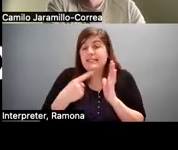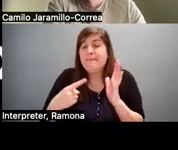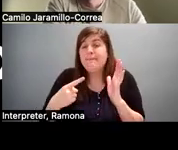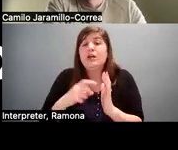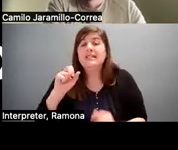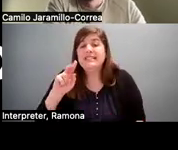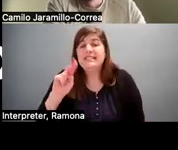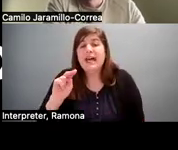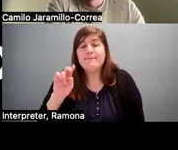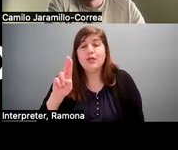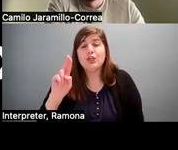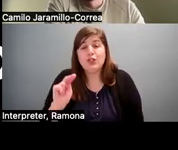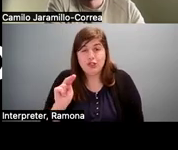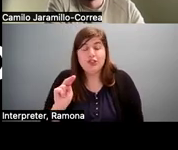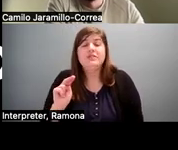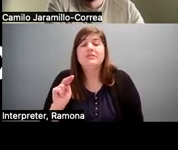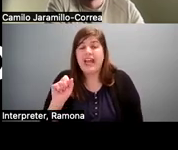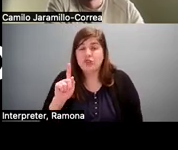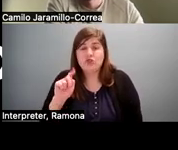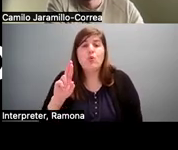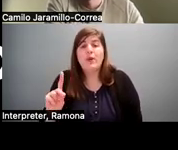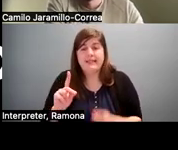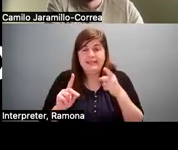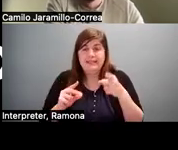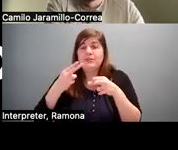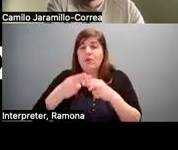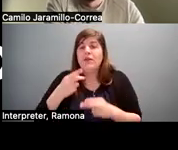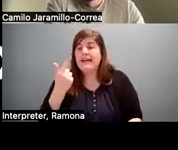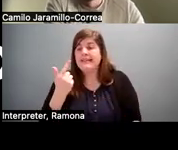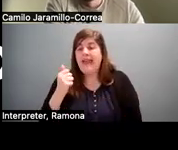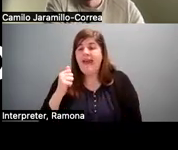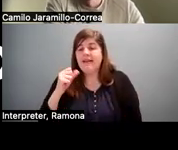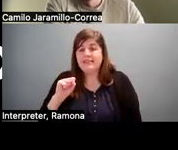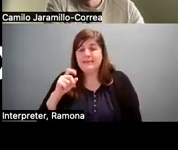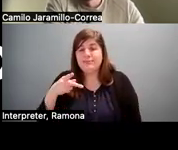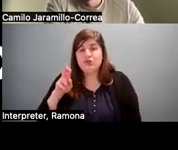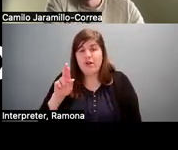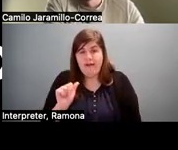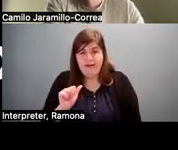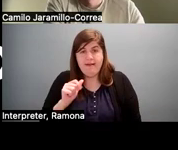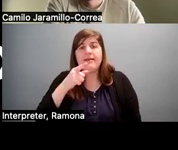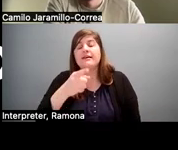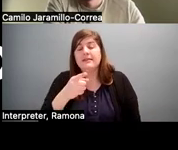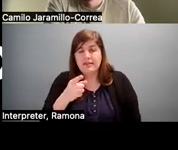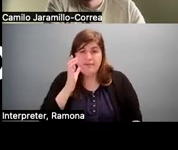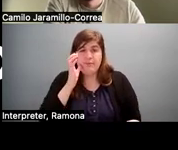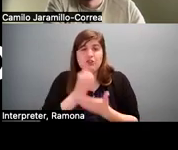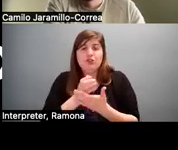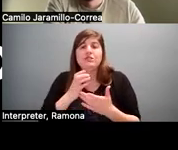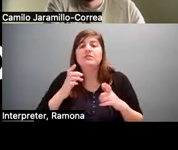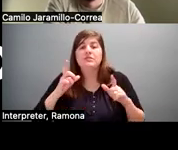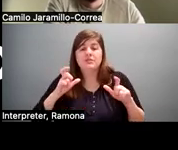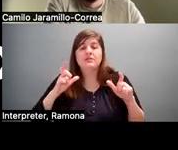sunburned asteroids. So this asteroid here is called Gaspra, and this is a picture that was taken of that asteroid by a mission